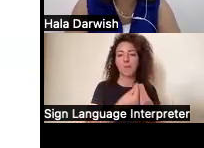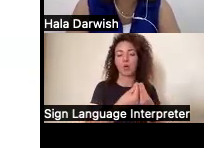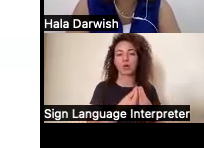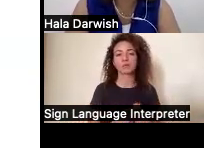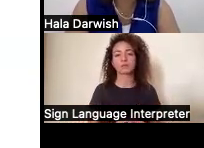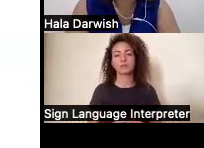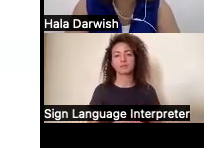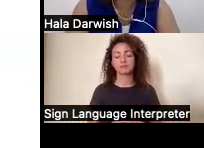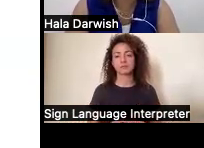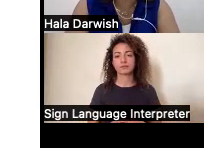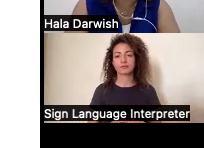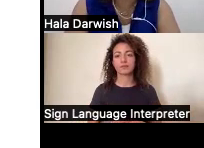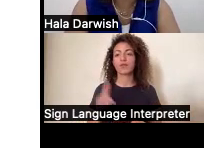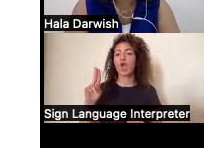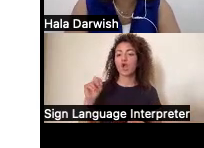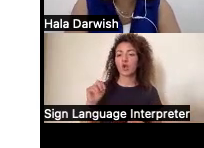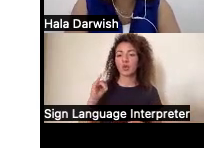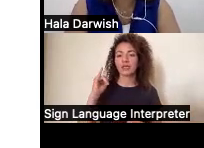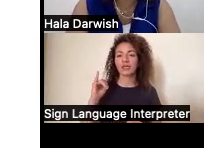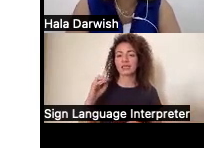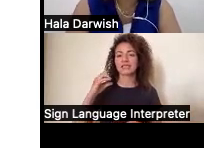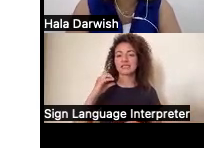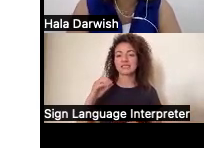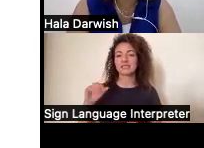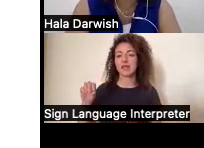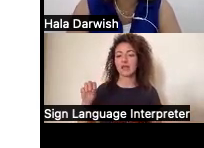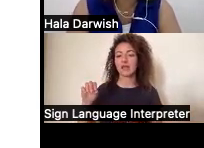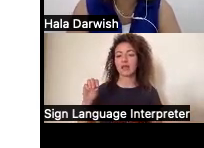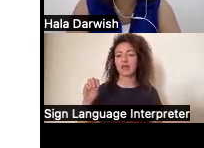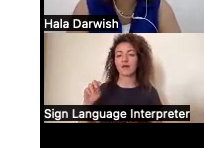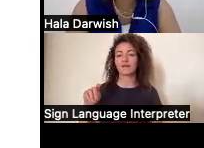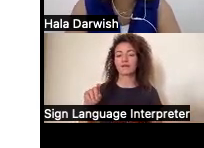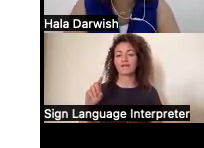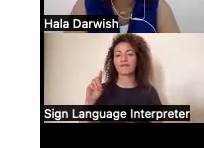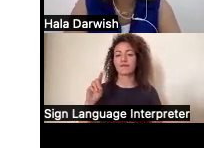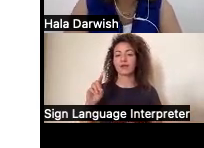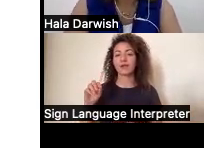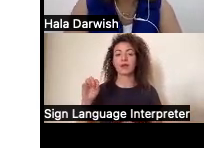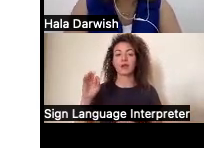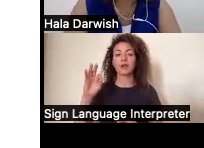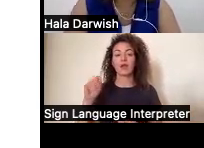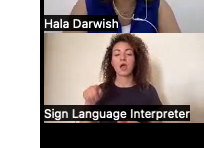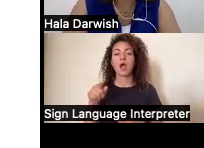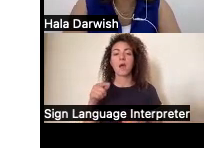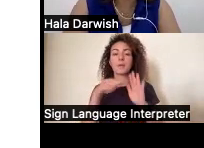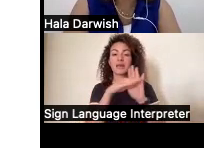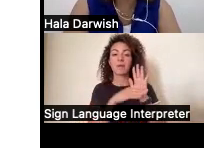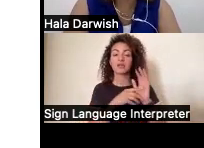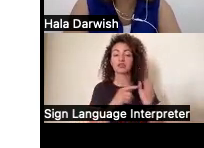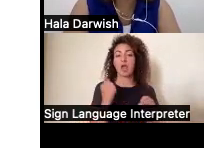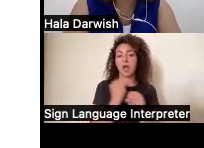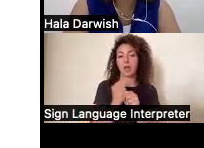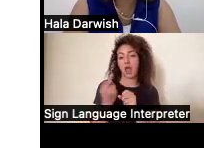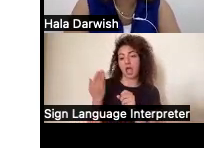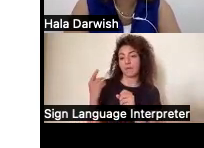UNICEF built on the existing program, and we introduced this model. So it is